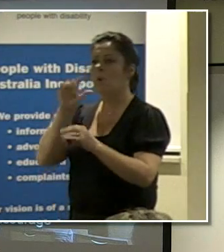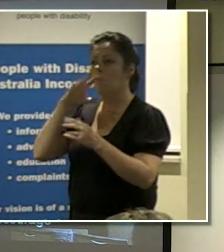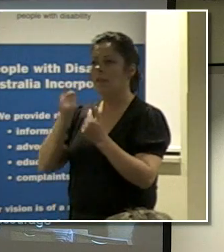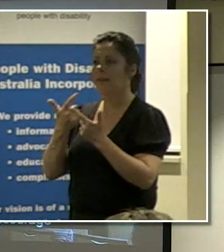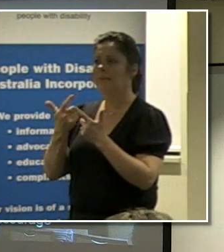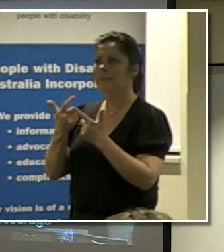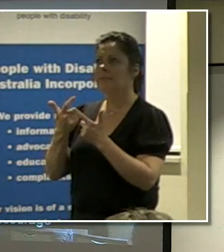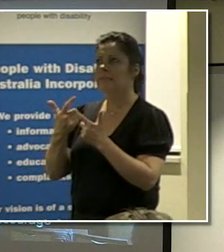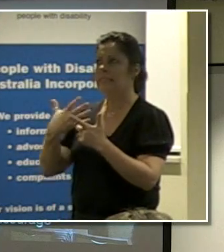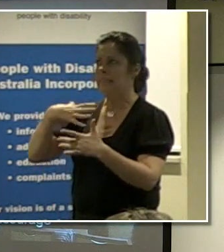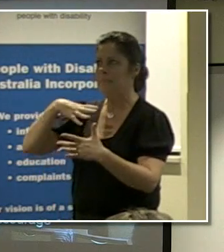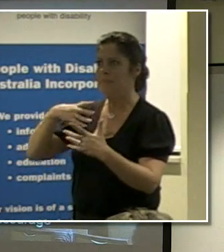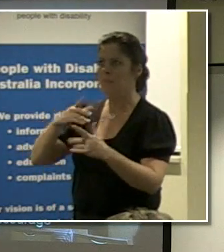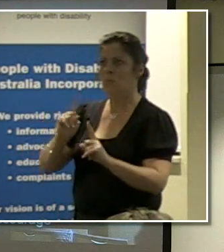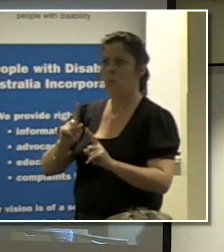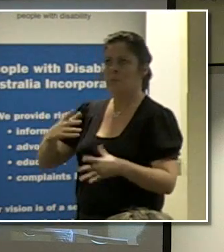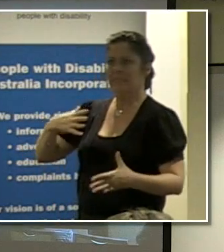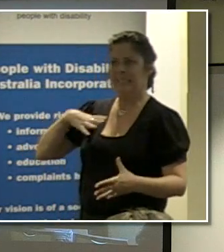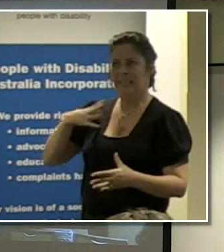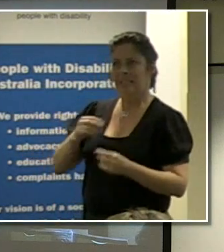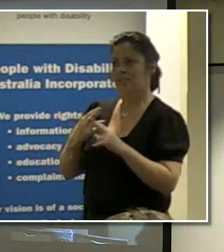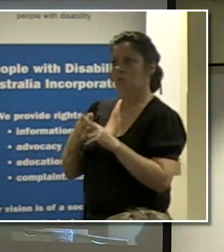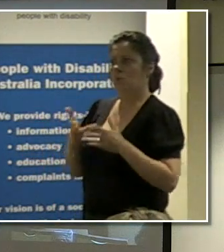self-determination within the